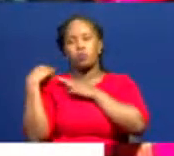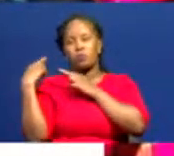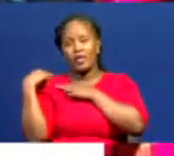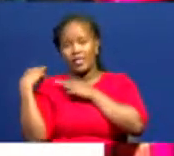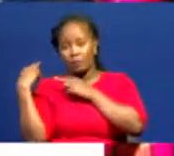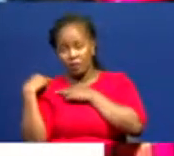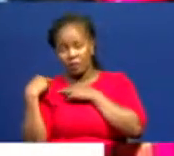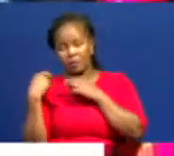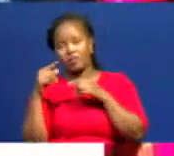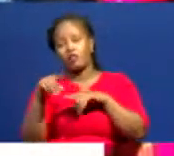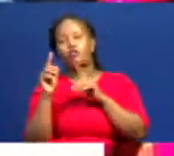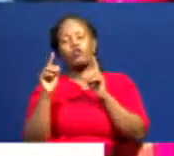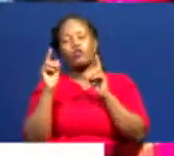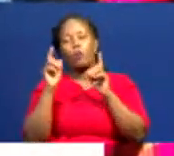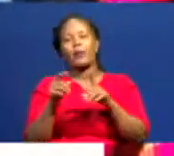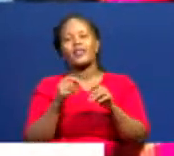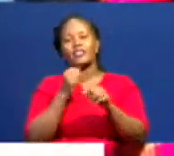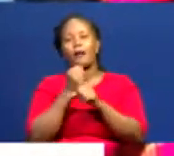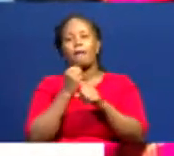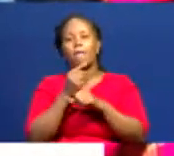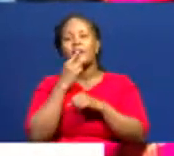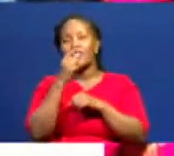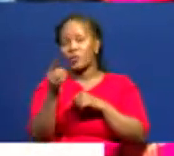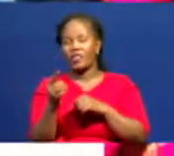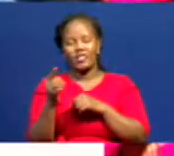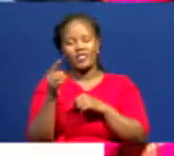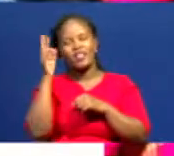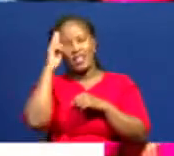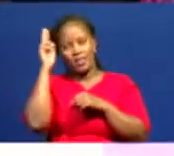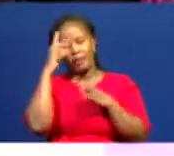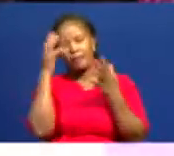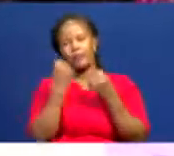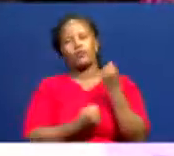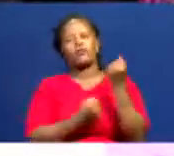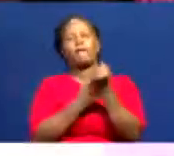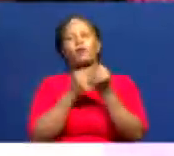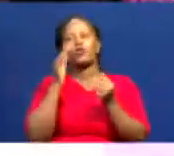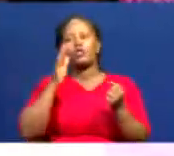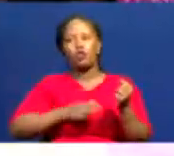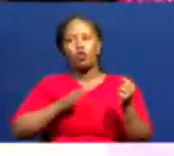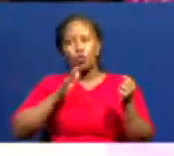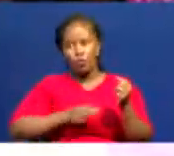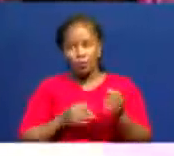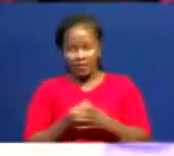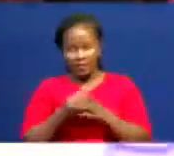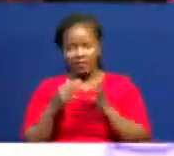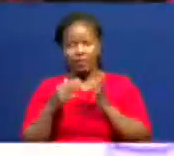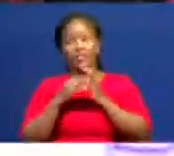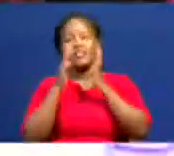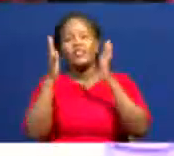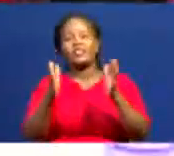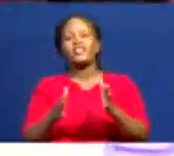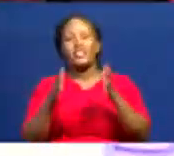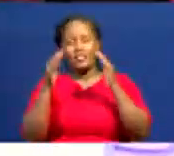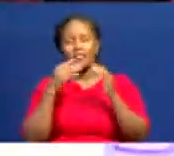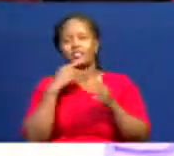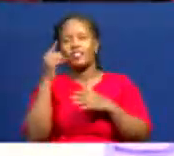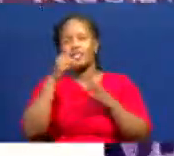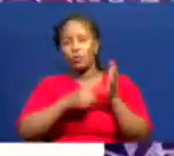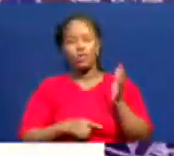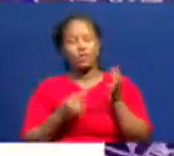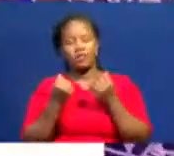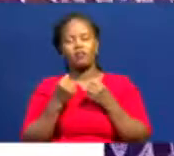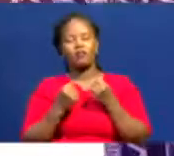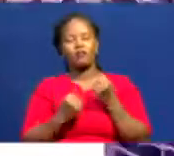kwako. Ngamia inapochinjwa, kumbuka mguu ya wa mama. The women leaders are confident that commitment by their male